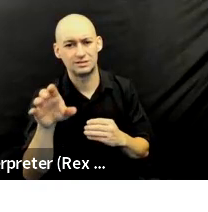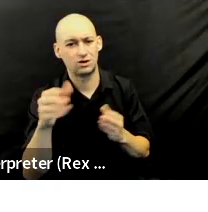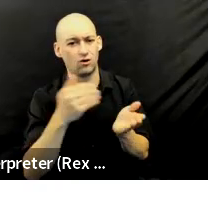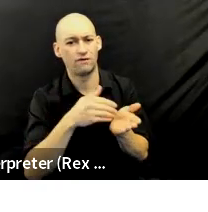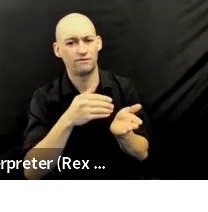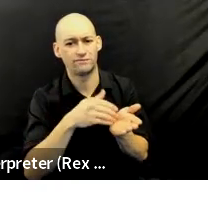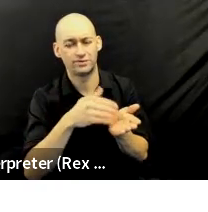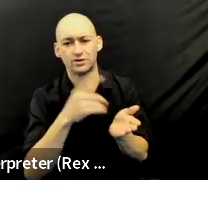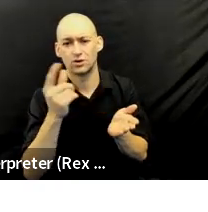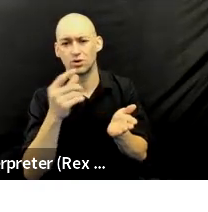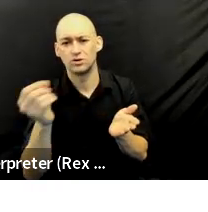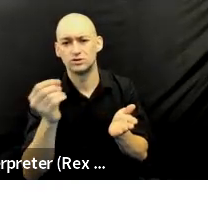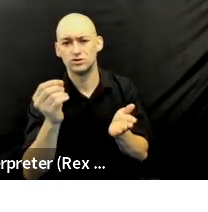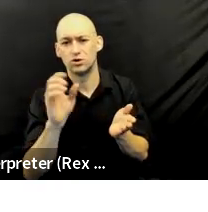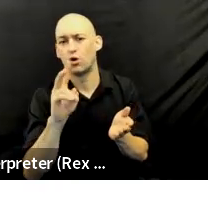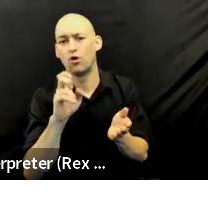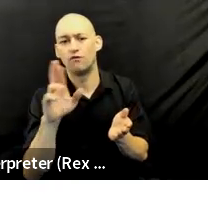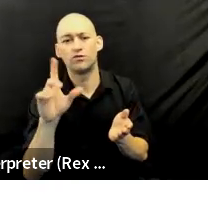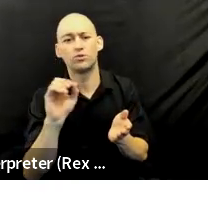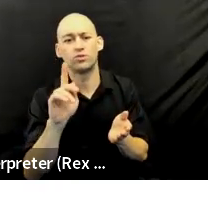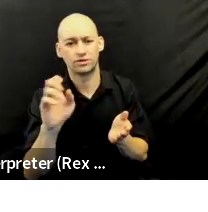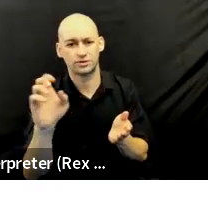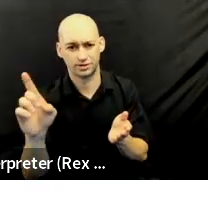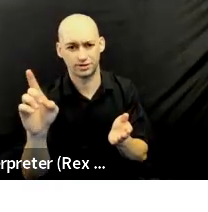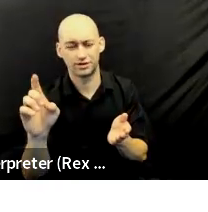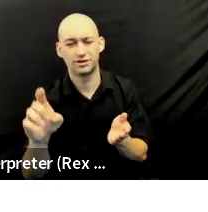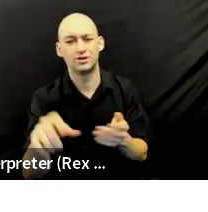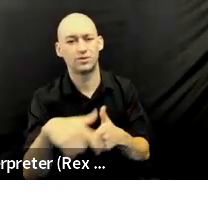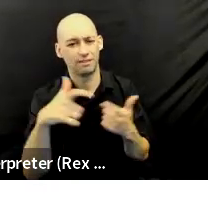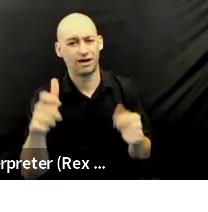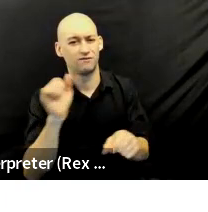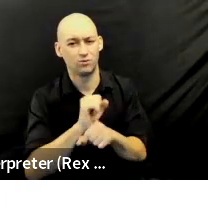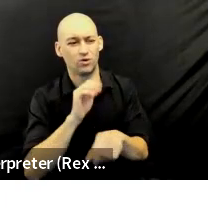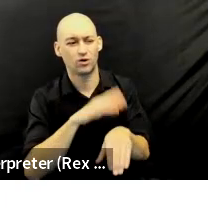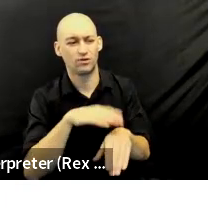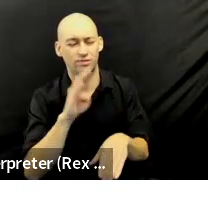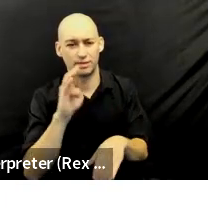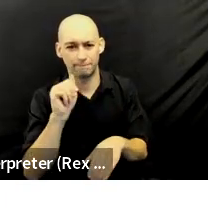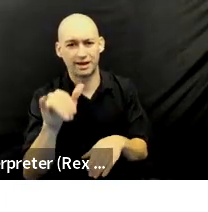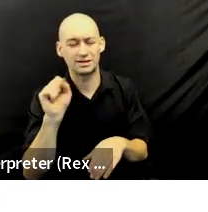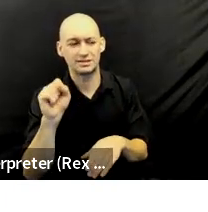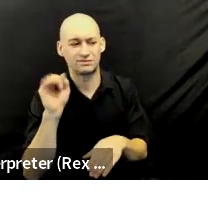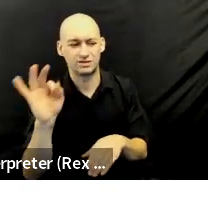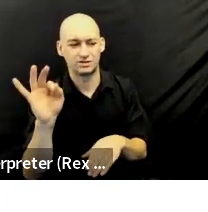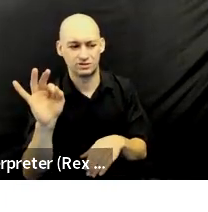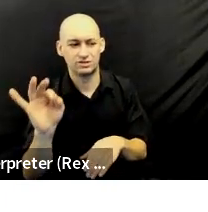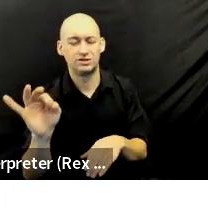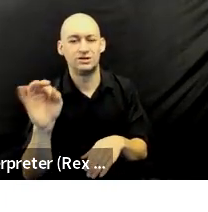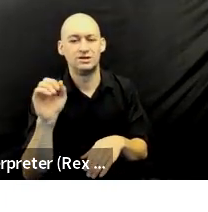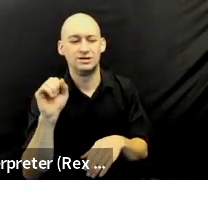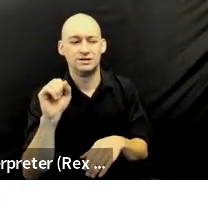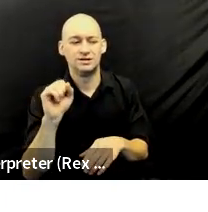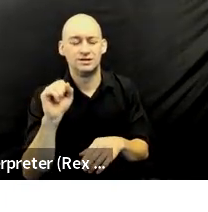goes overlooked. They do a lot of work on the bays of San Francisco, San Pablo, and